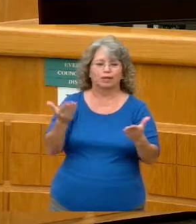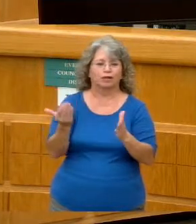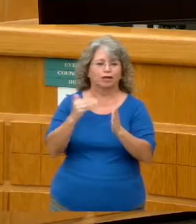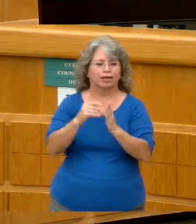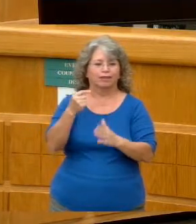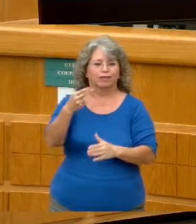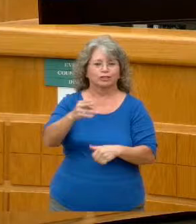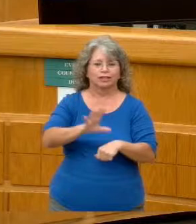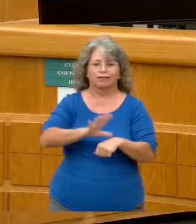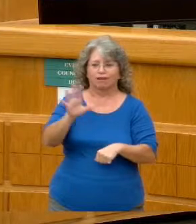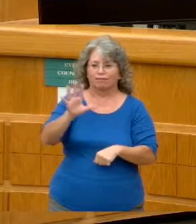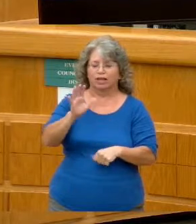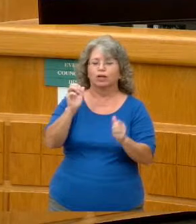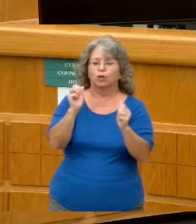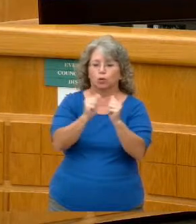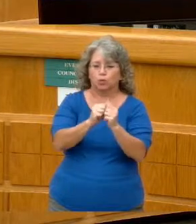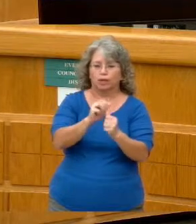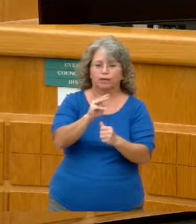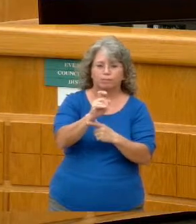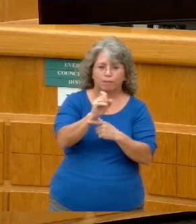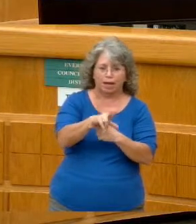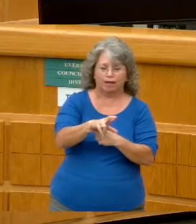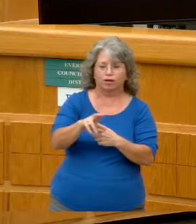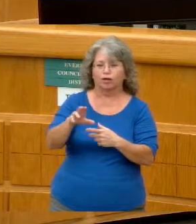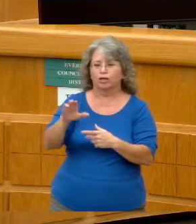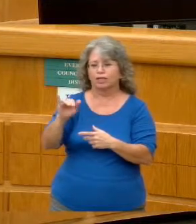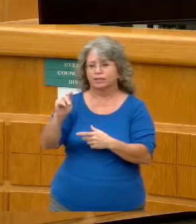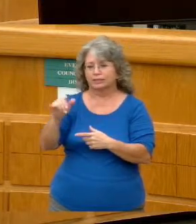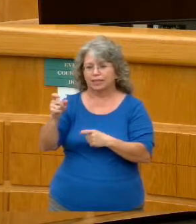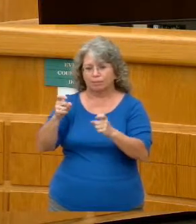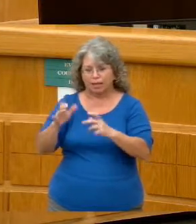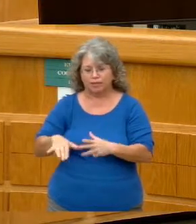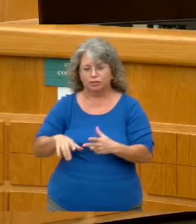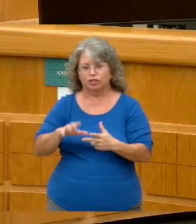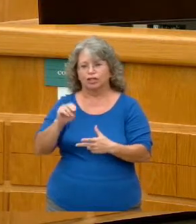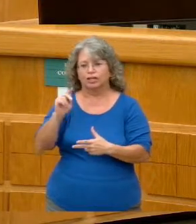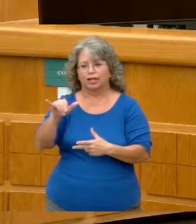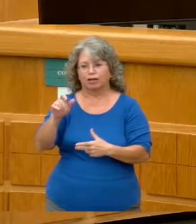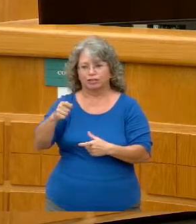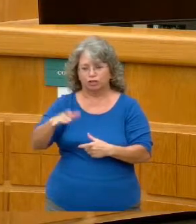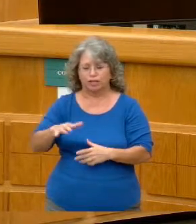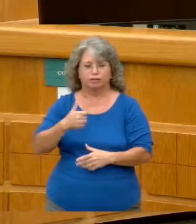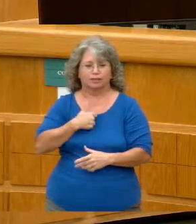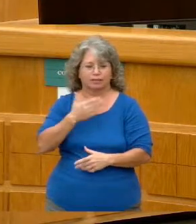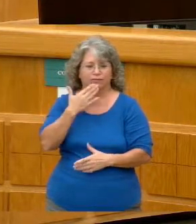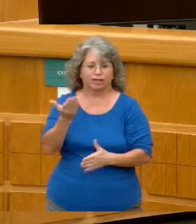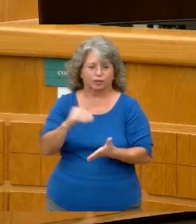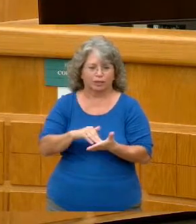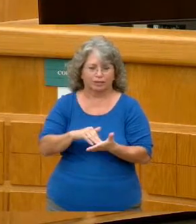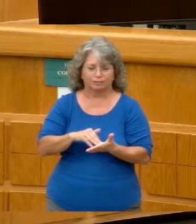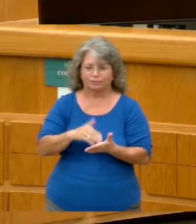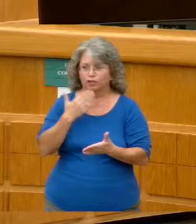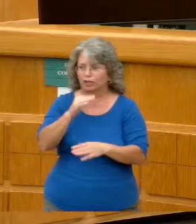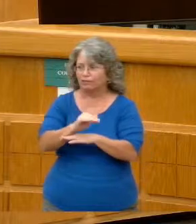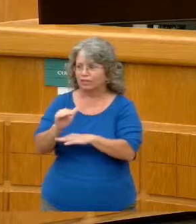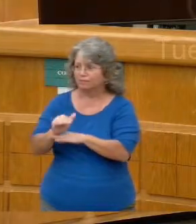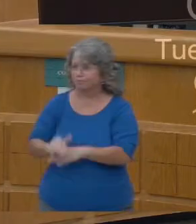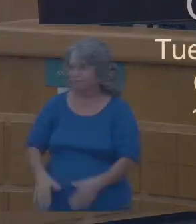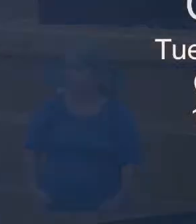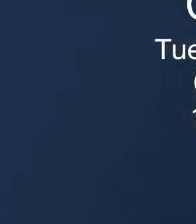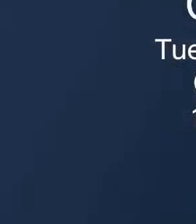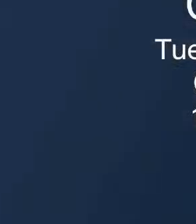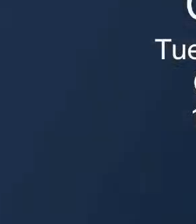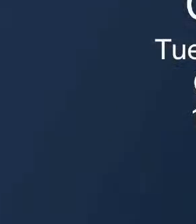us today. We will be back on Thursday at 5 o'clock with the mayor and the city manager, as well as the county judge and myself. Thank you again.